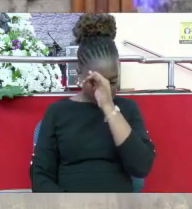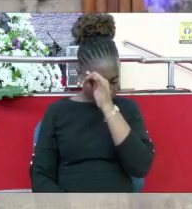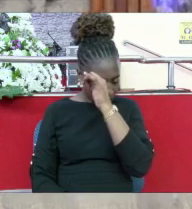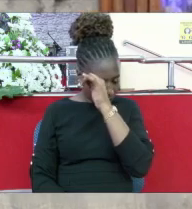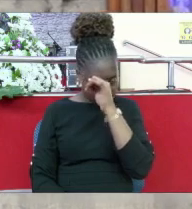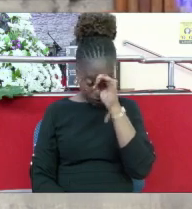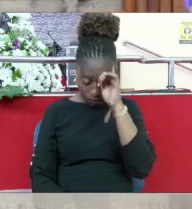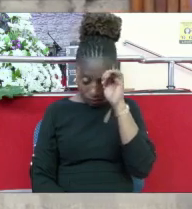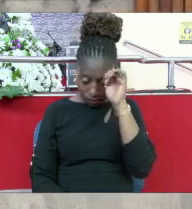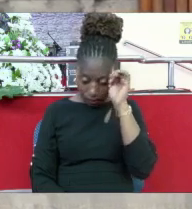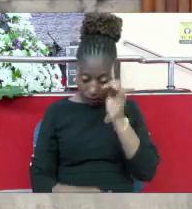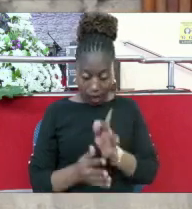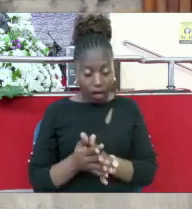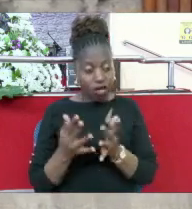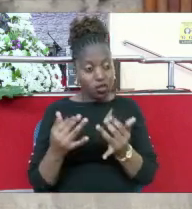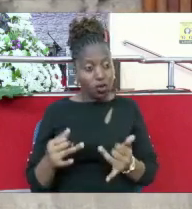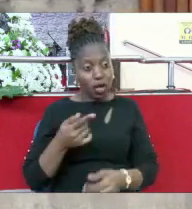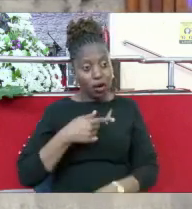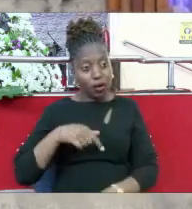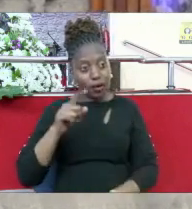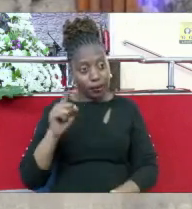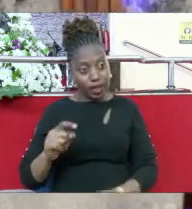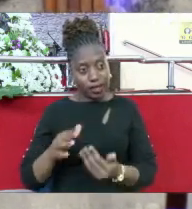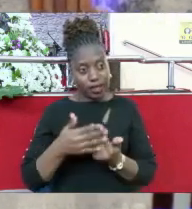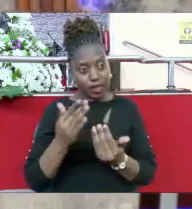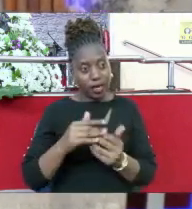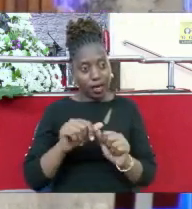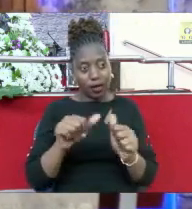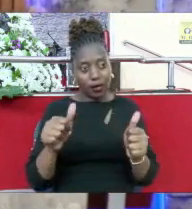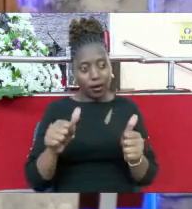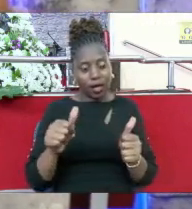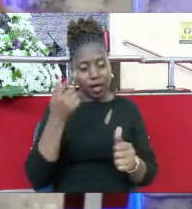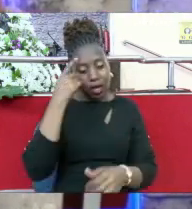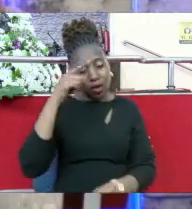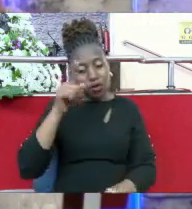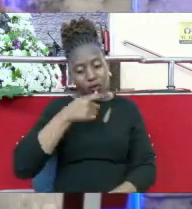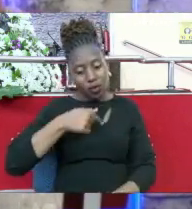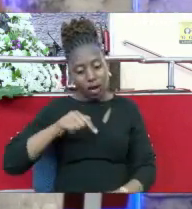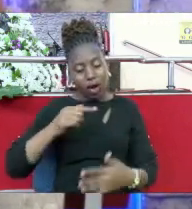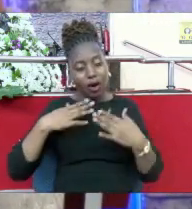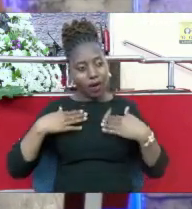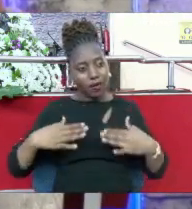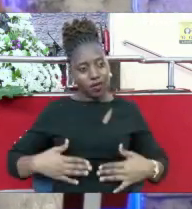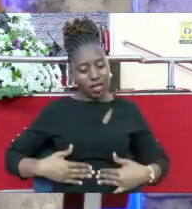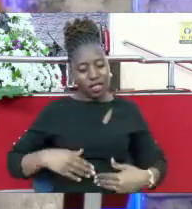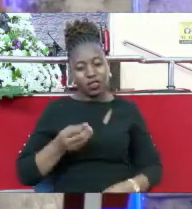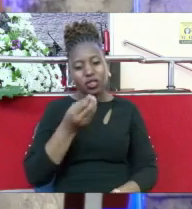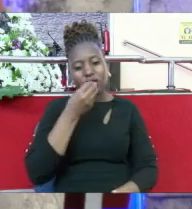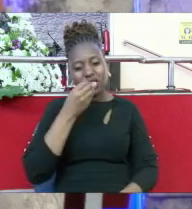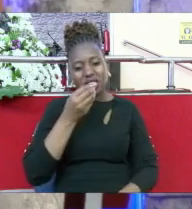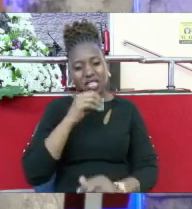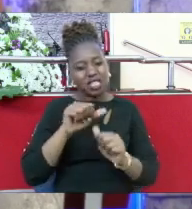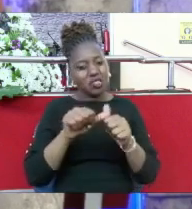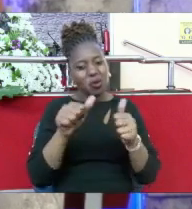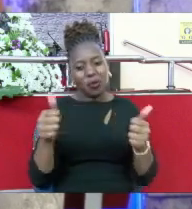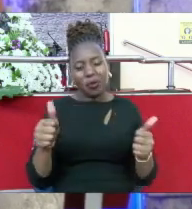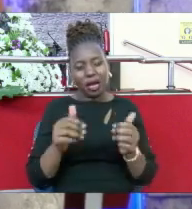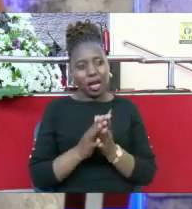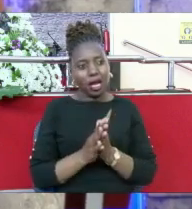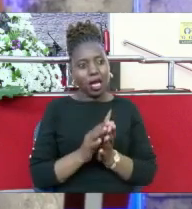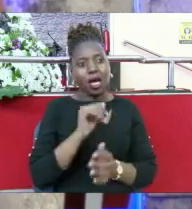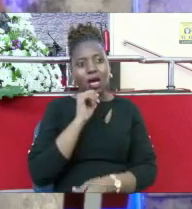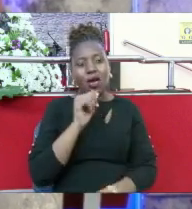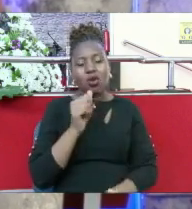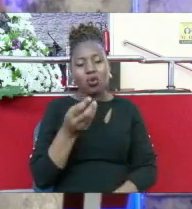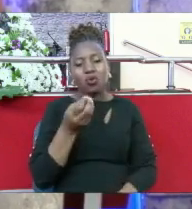So we have to take good care of our bodies. You have to eat well. You can't eat junk and expect